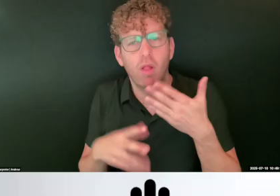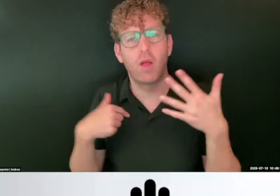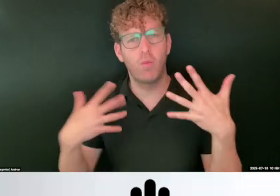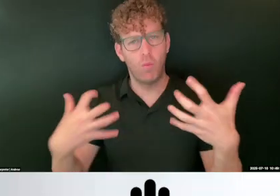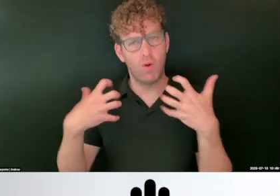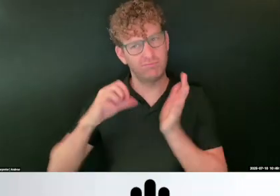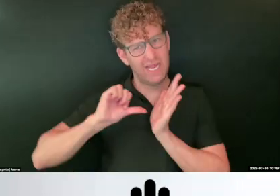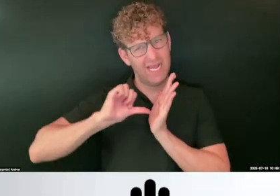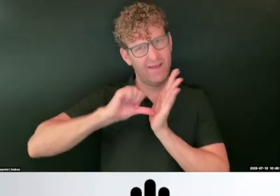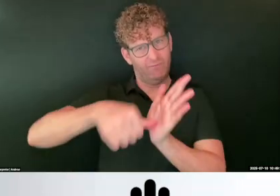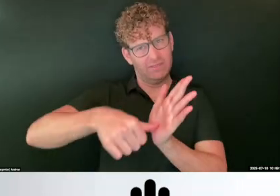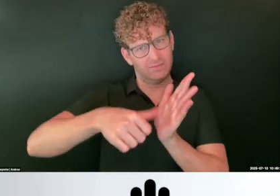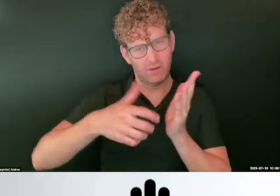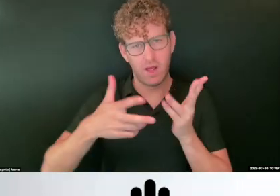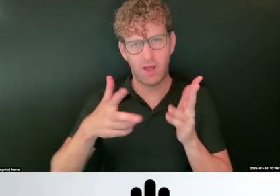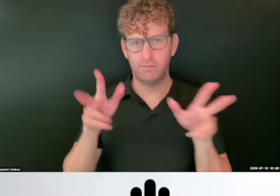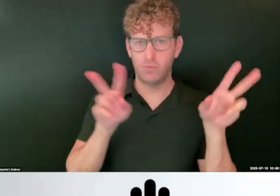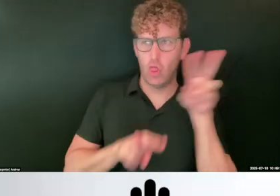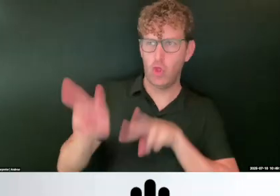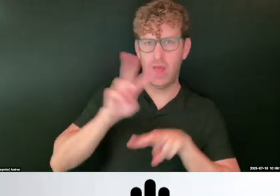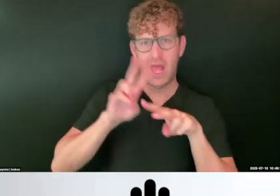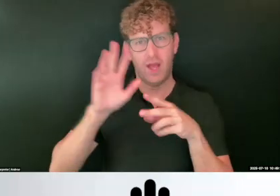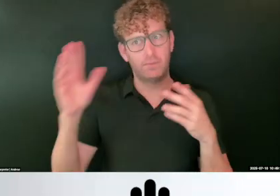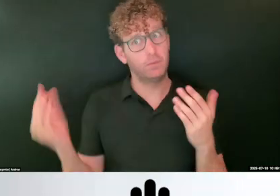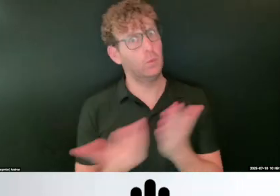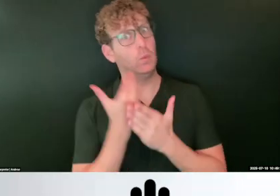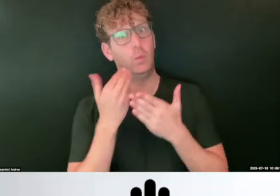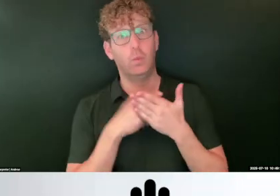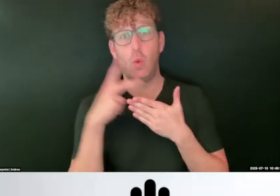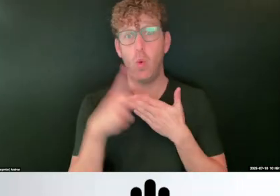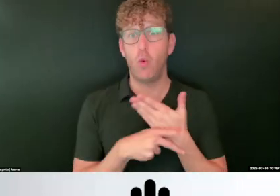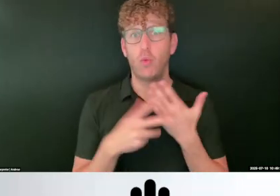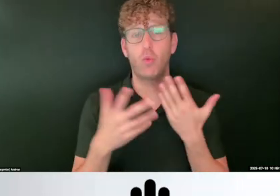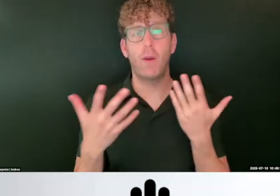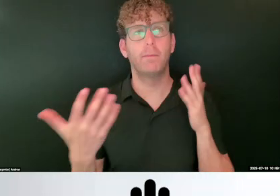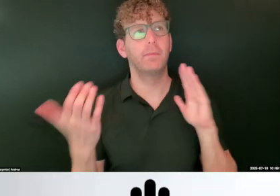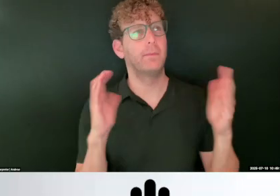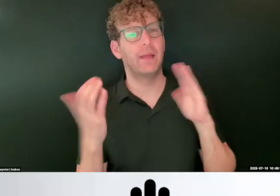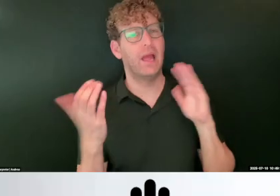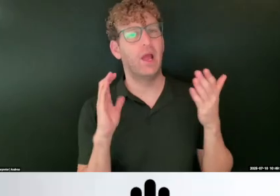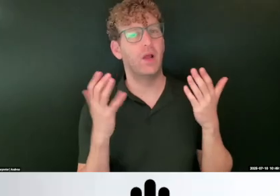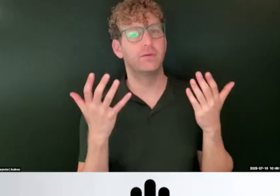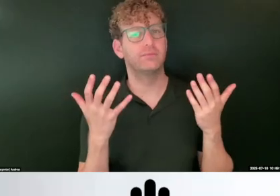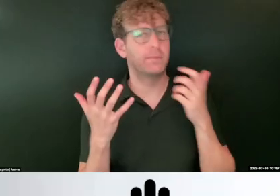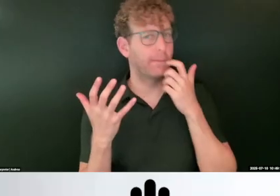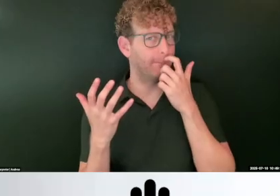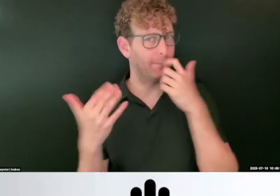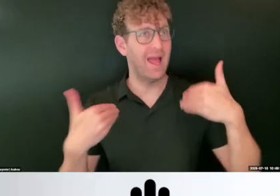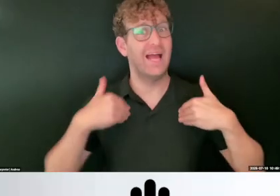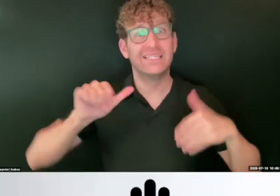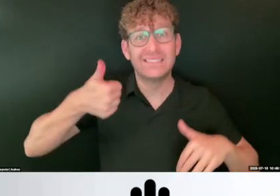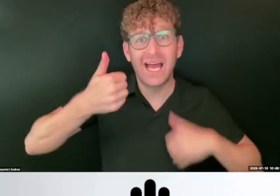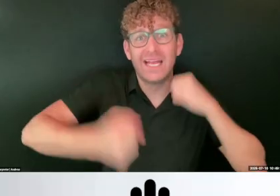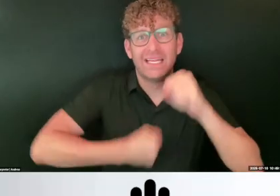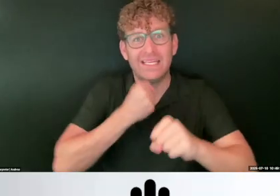new program versus programs that have had 10 years to build awareness, a brand,